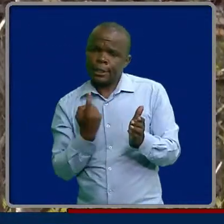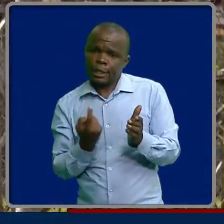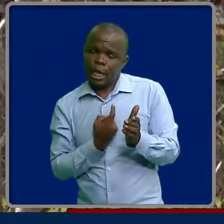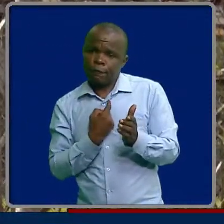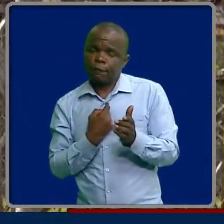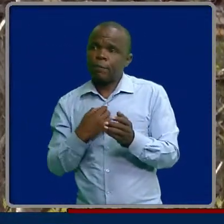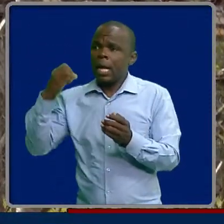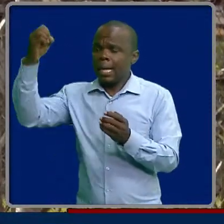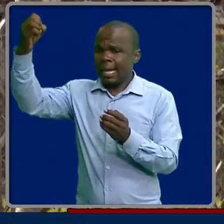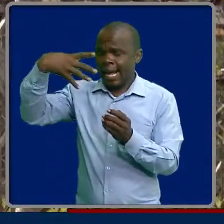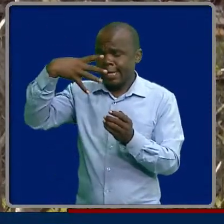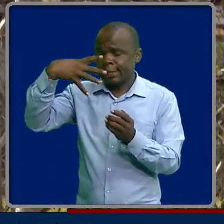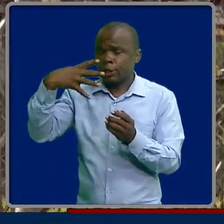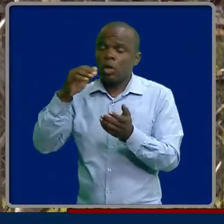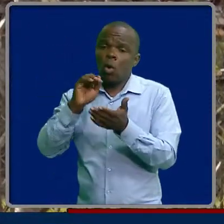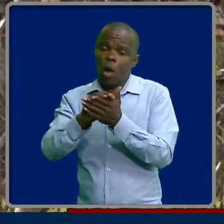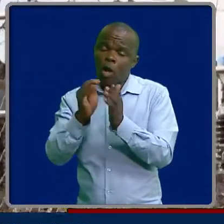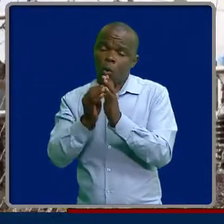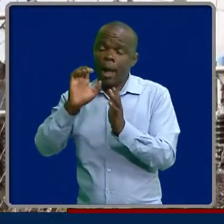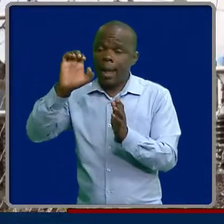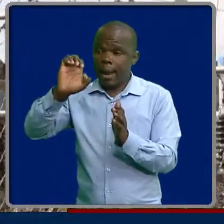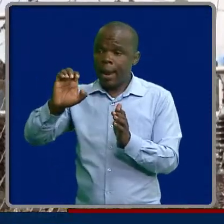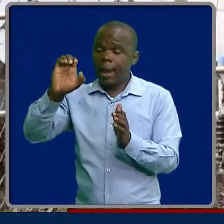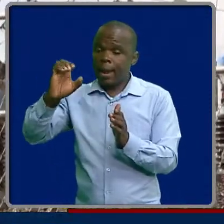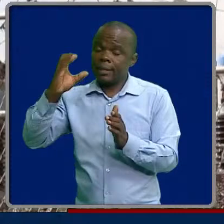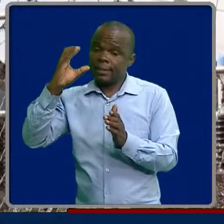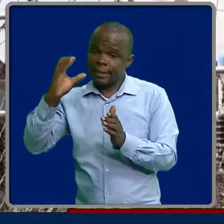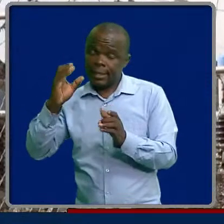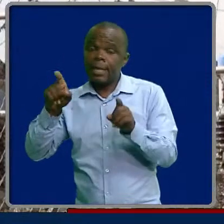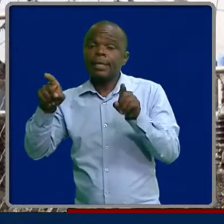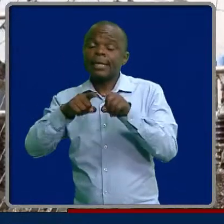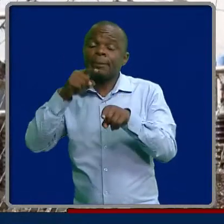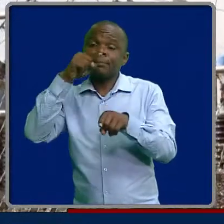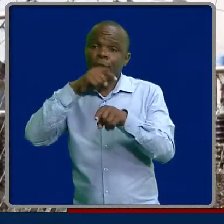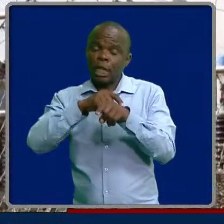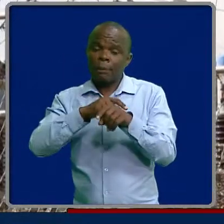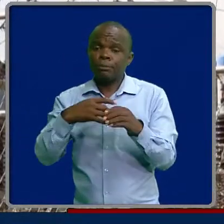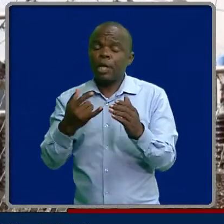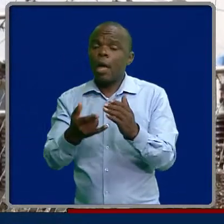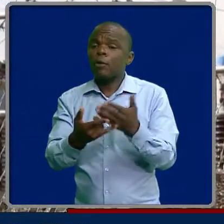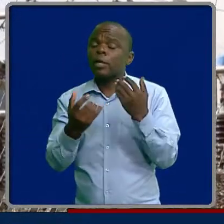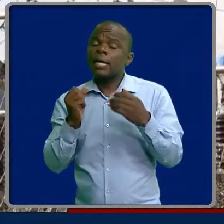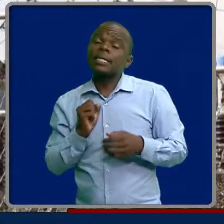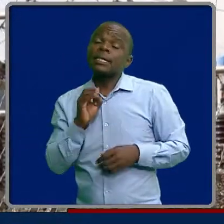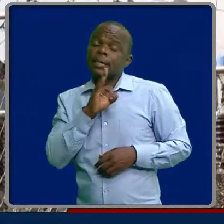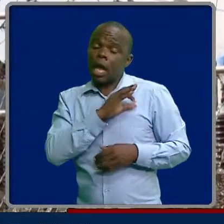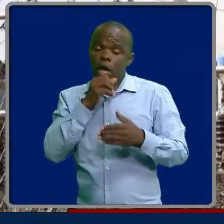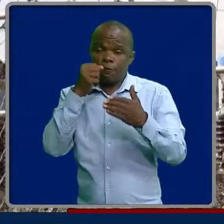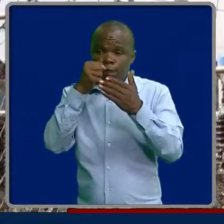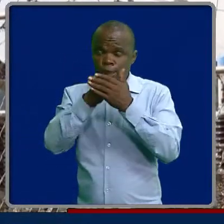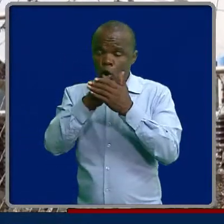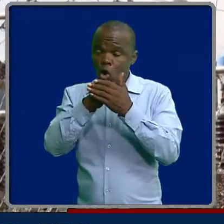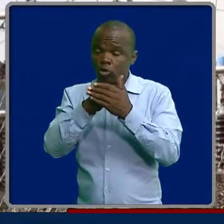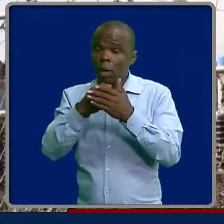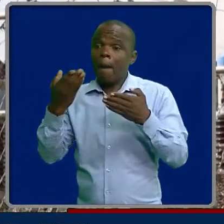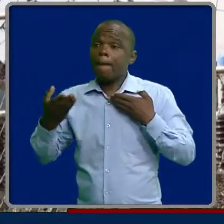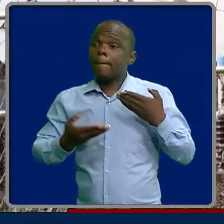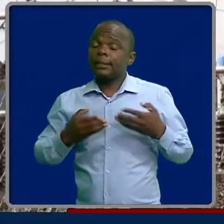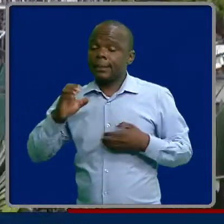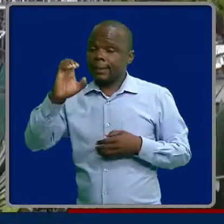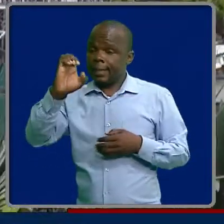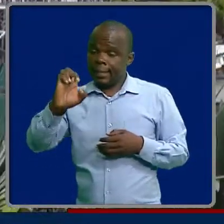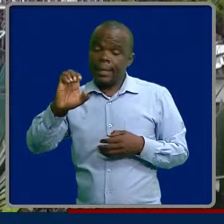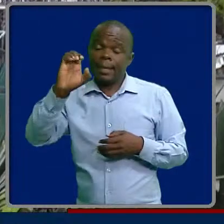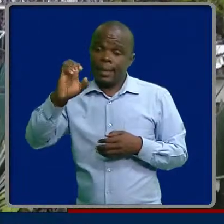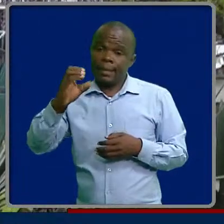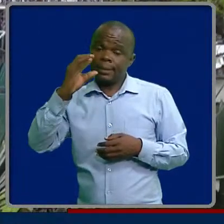further said this is also to protect EEC workers by ensuring safety of their workers as they do maintenance. For